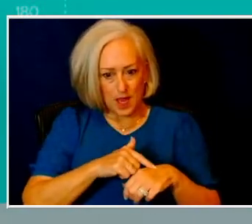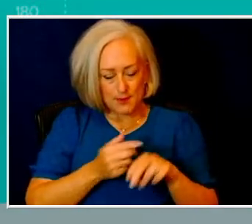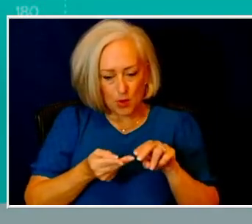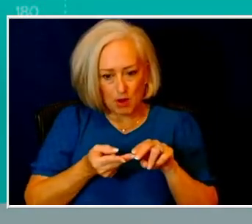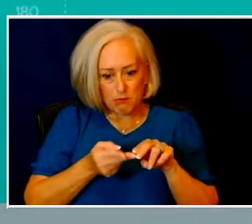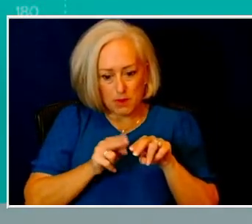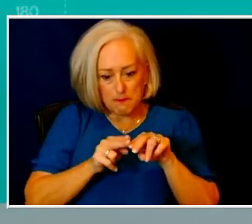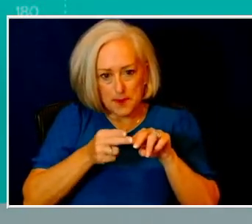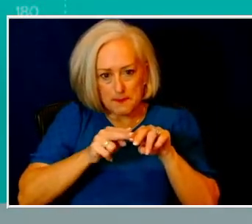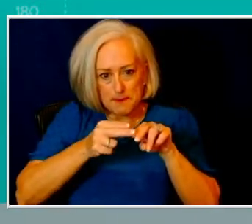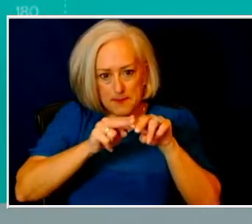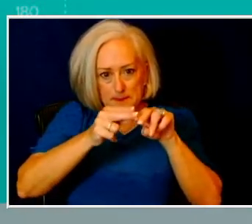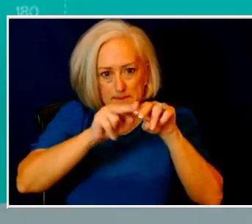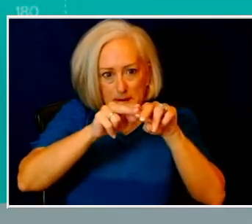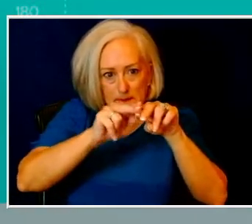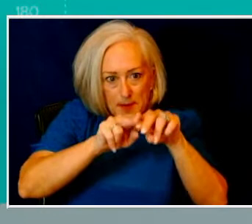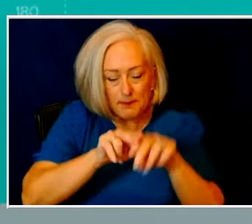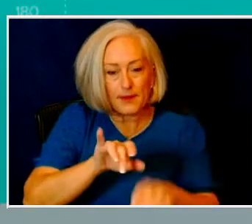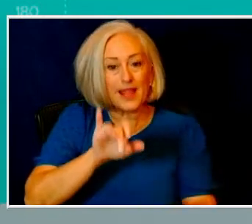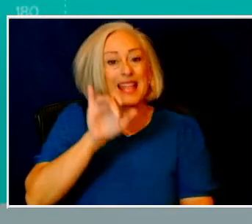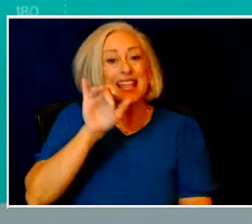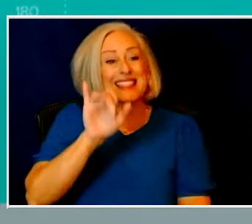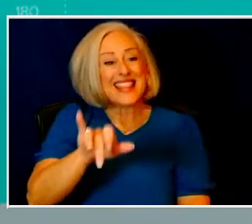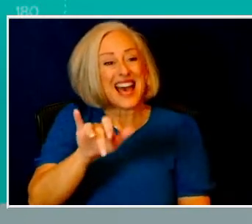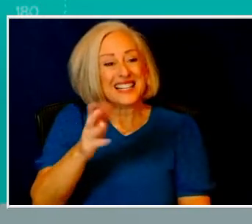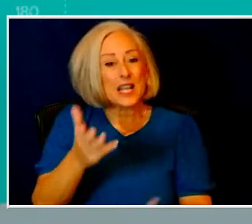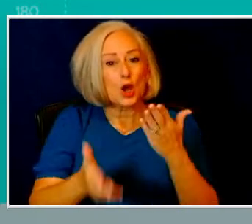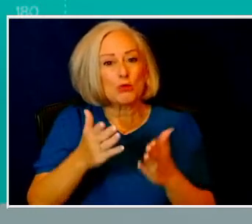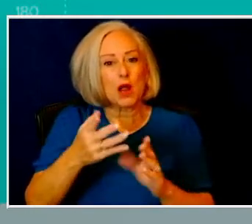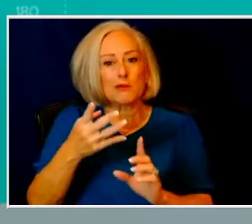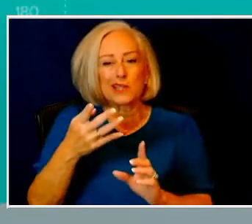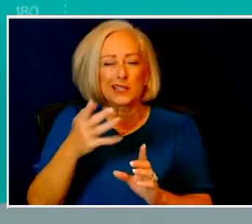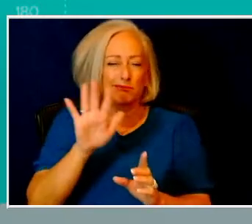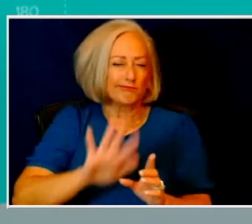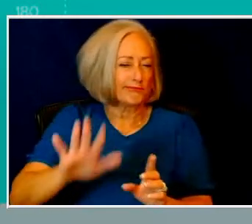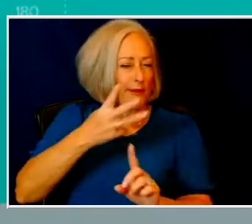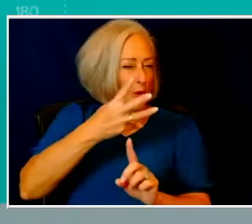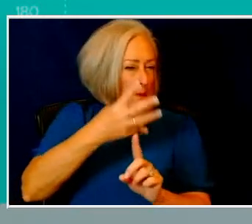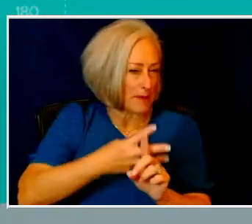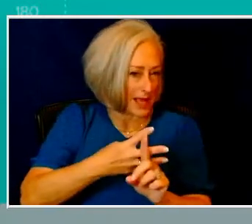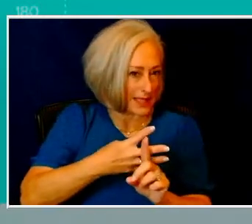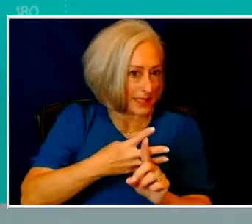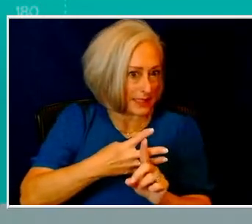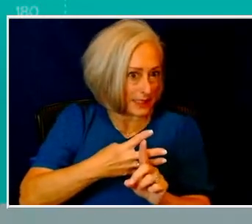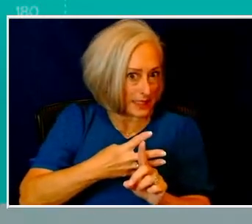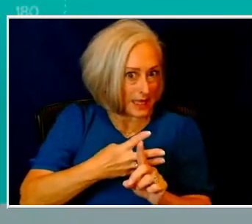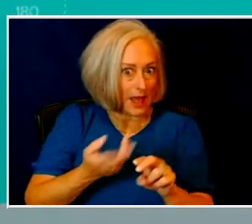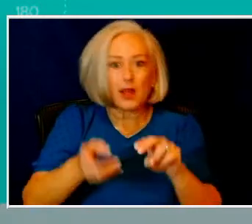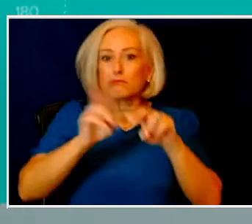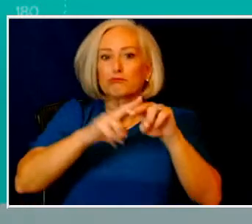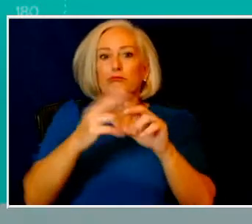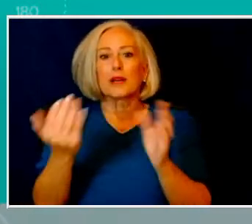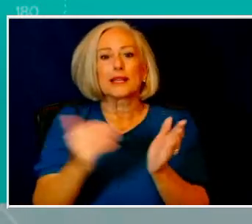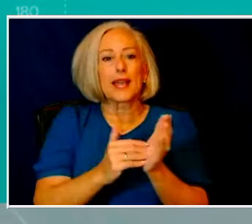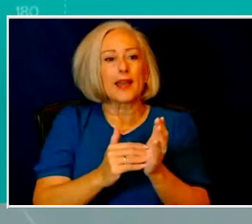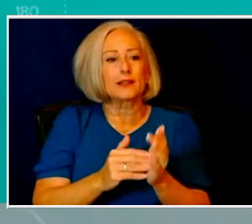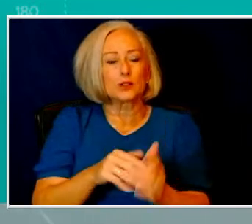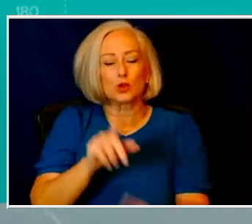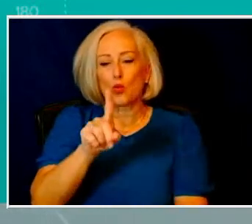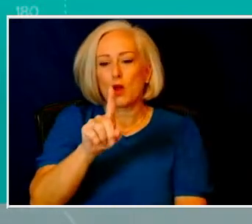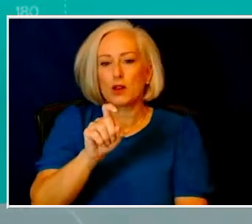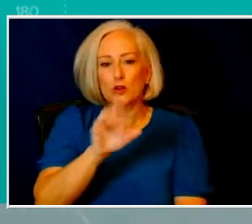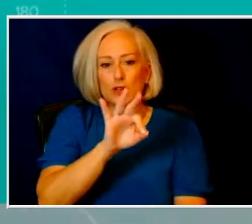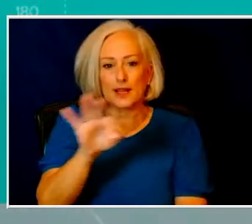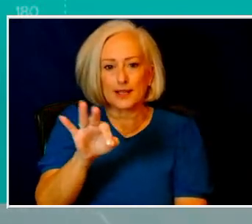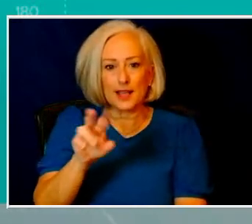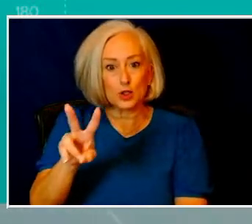probably maybe 4 months in there, and then it would go right back to where I was, at 199 to 200